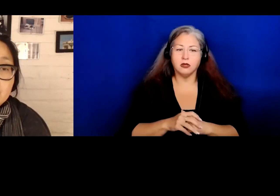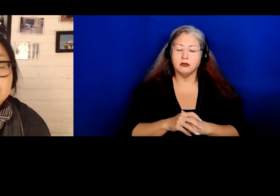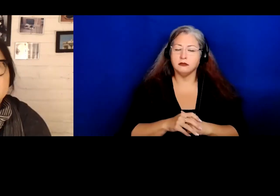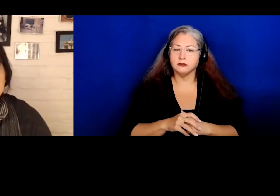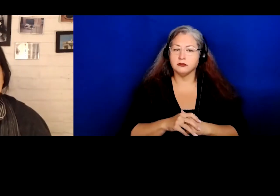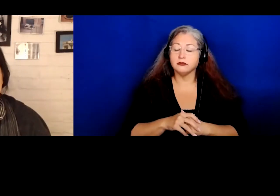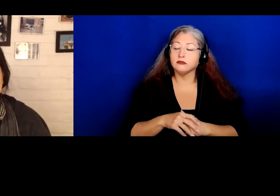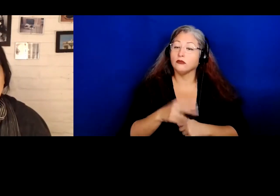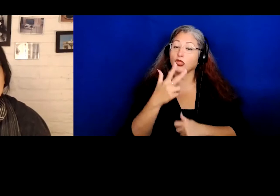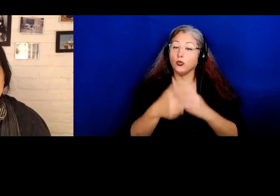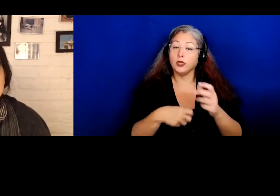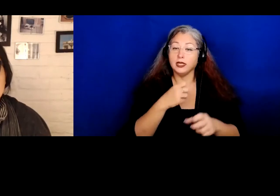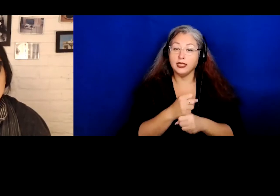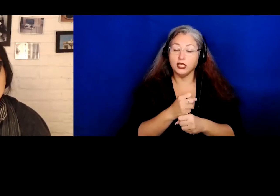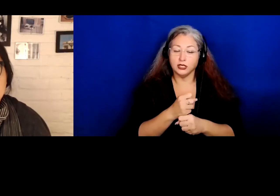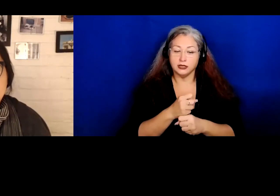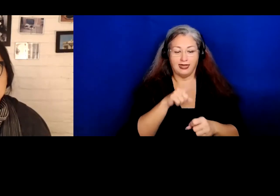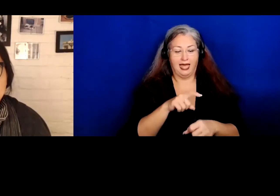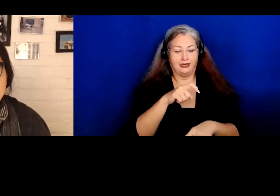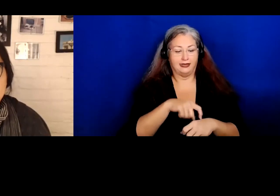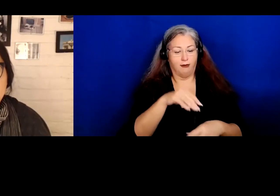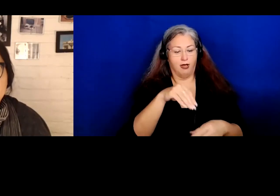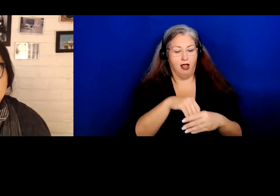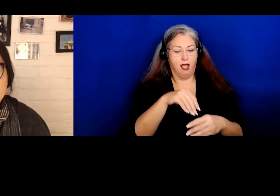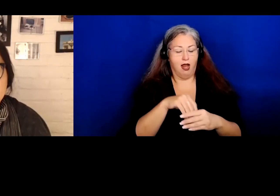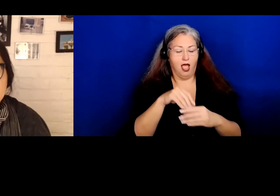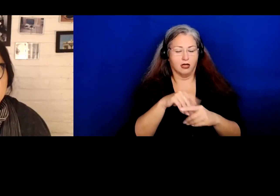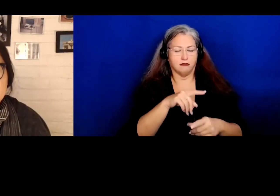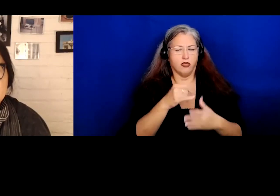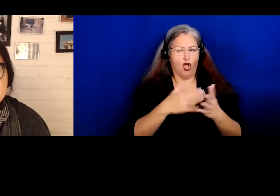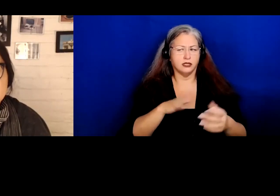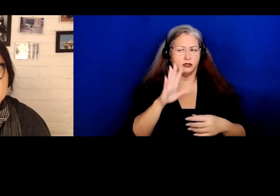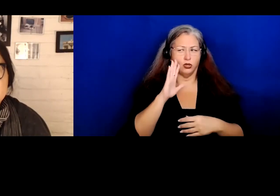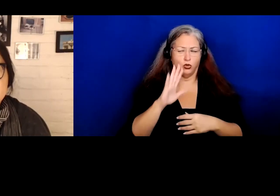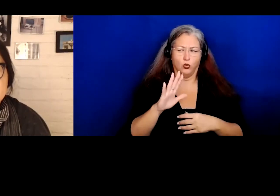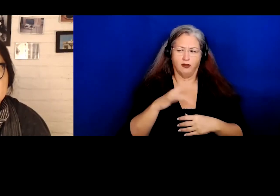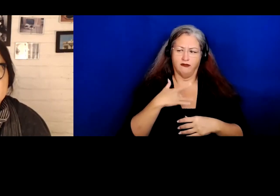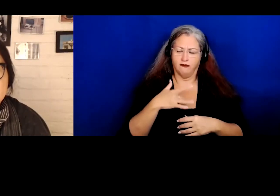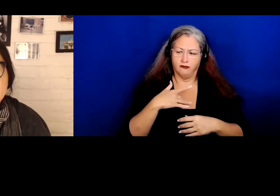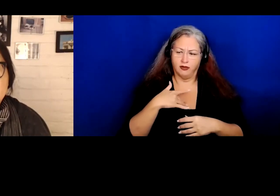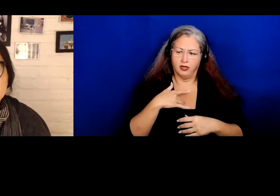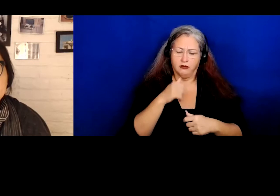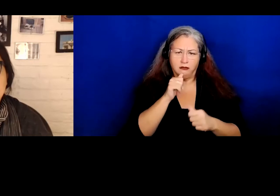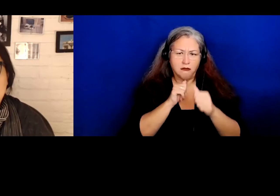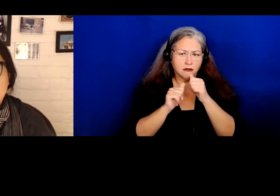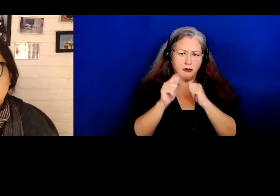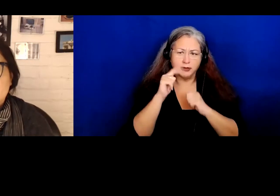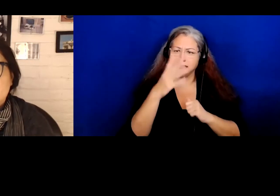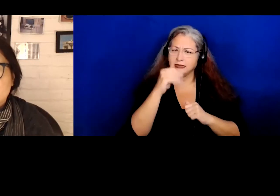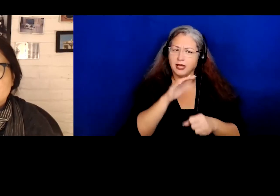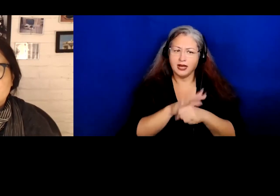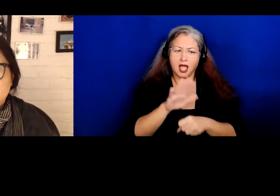3 years into Time Clock Piece, the artist would have begun feeling the effects of sleeplessness. First the